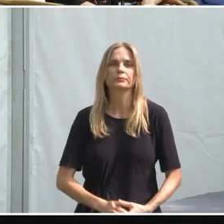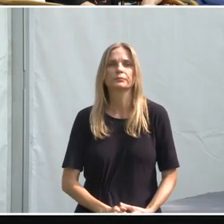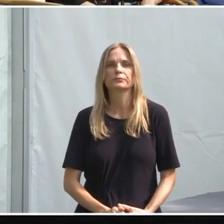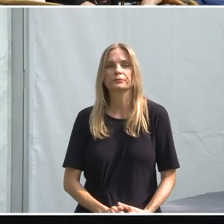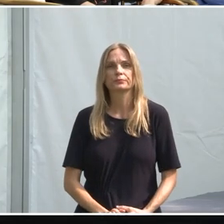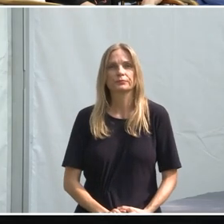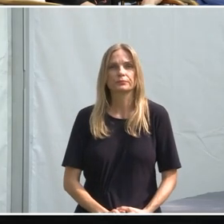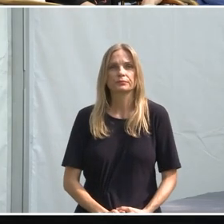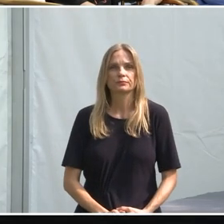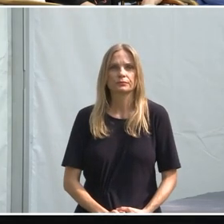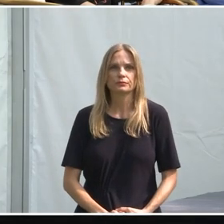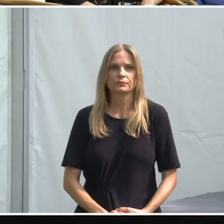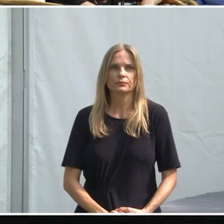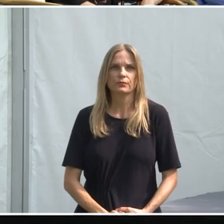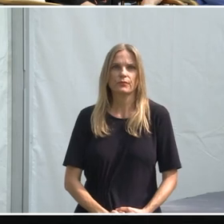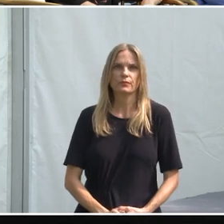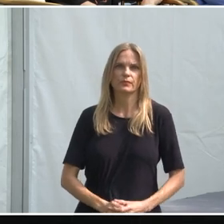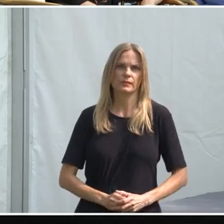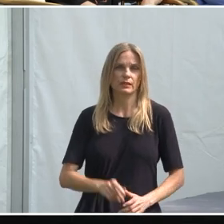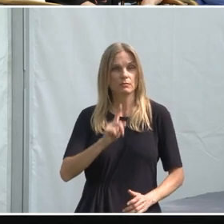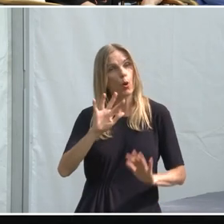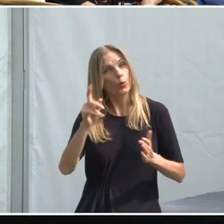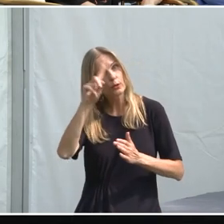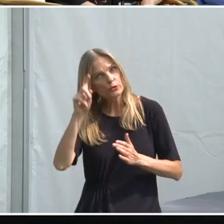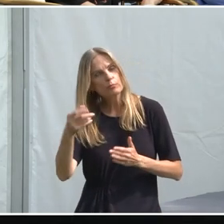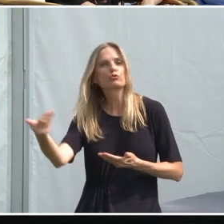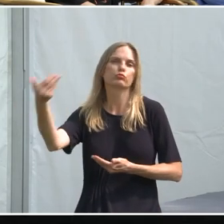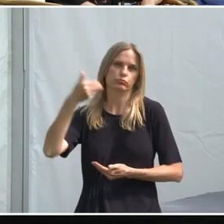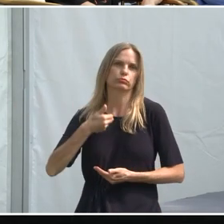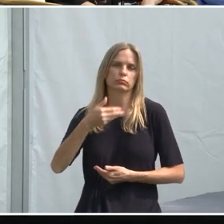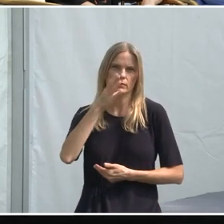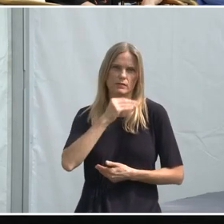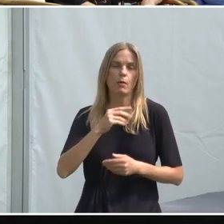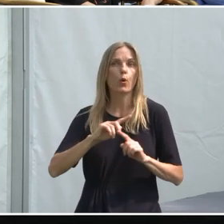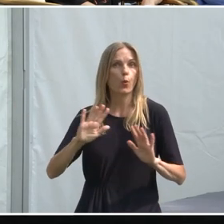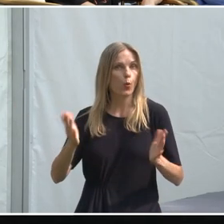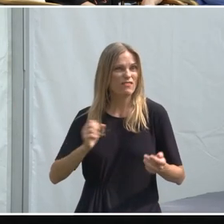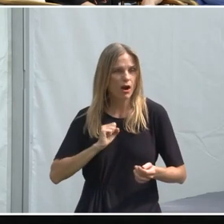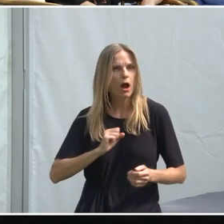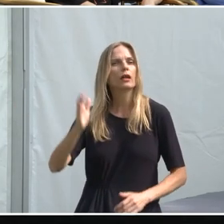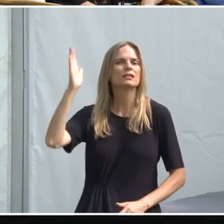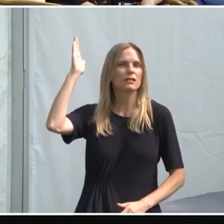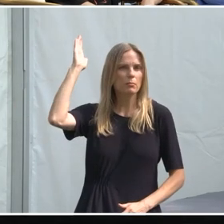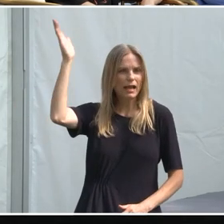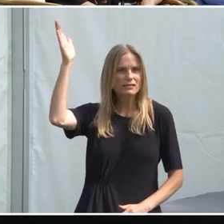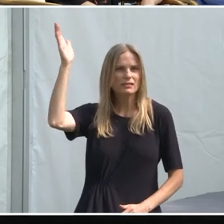with us and preferably also ask a question. So stick your hand in the air